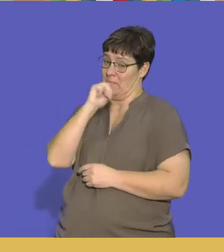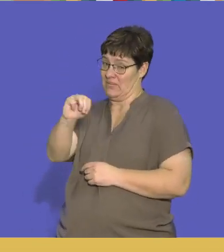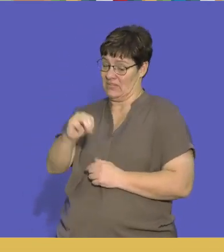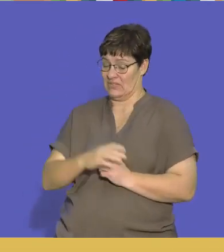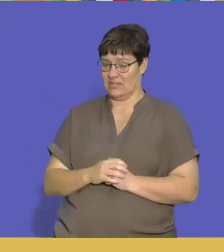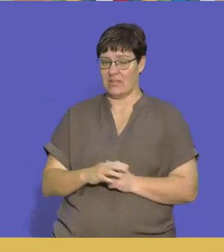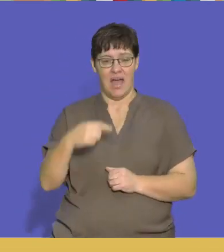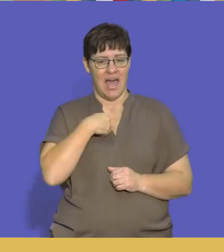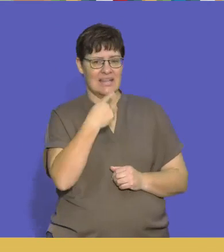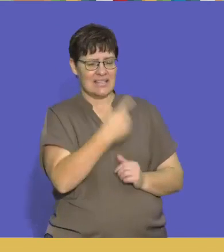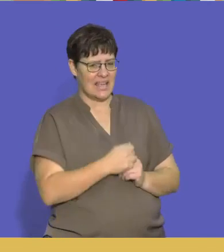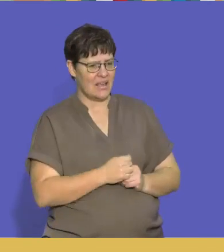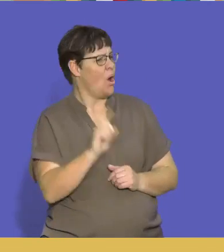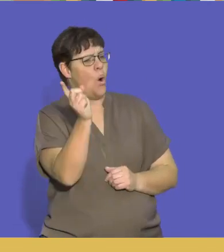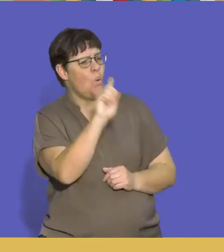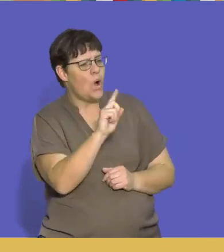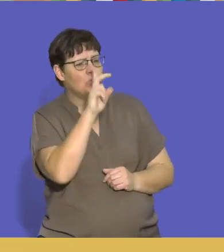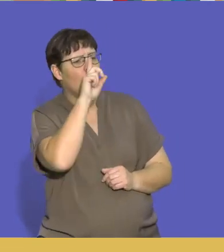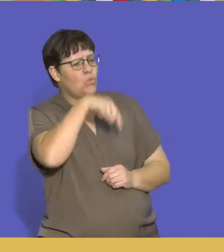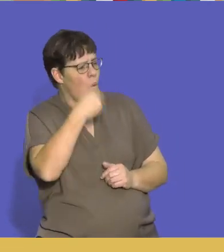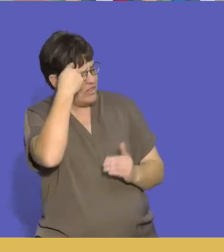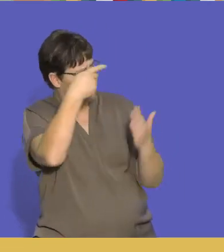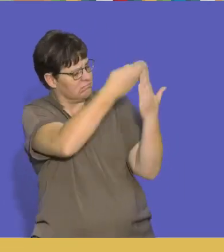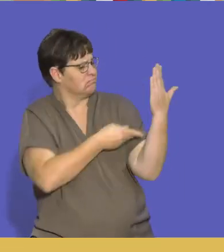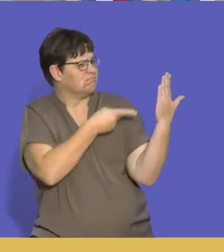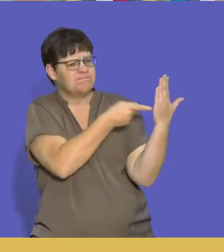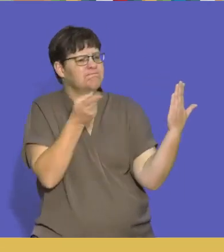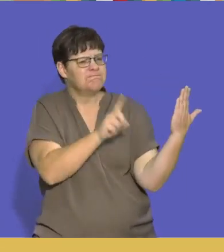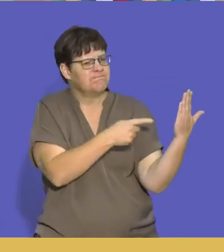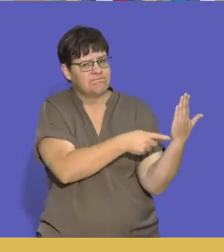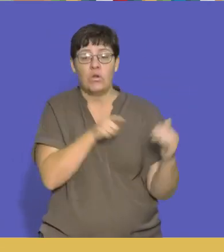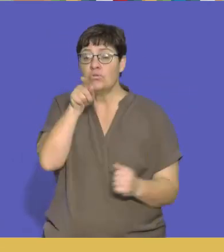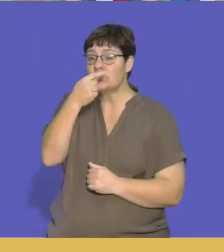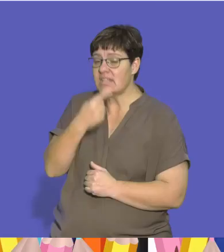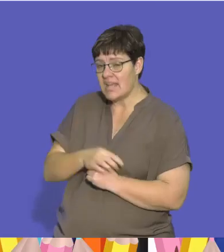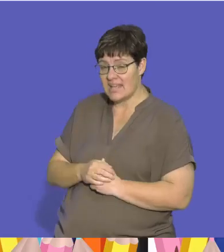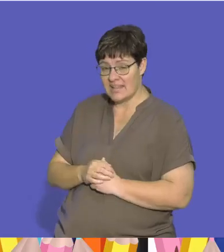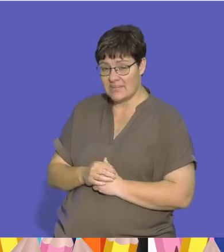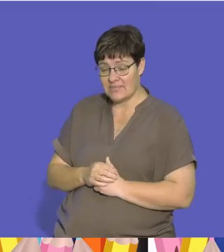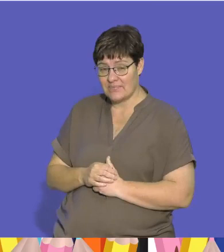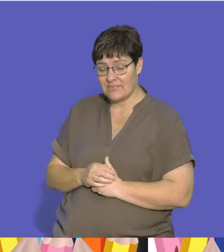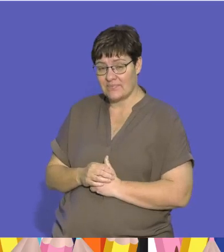message. I say, what did Crow think the note was? You say,